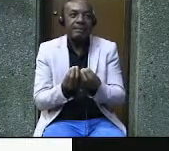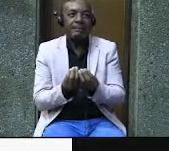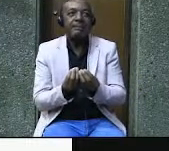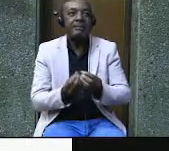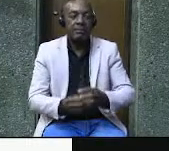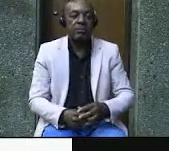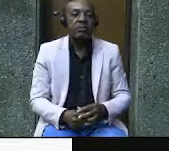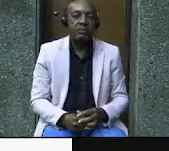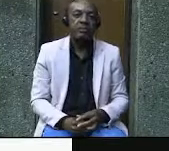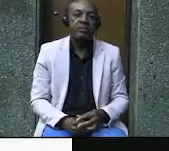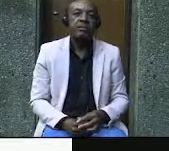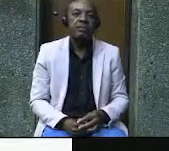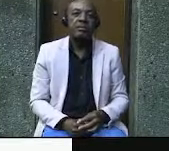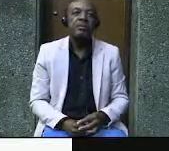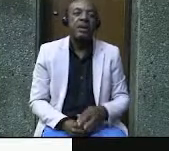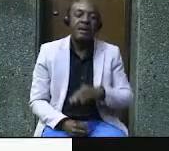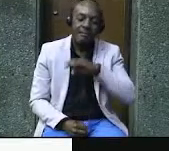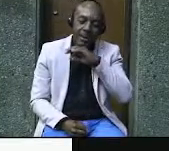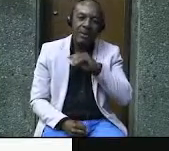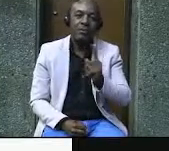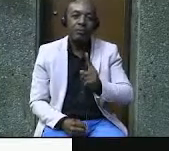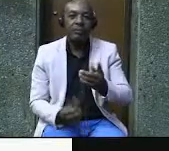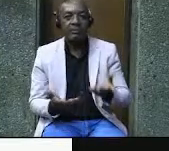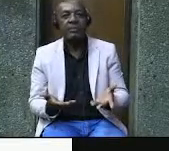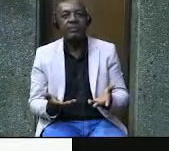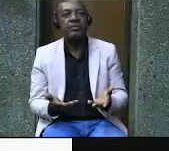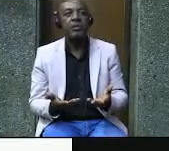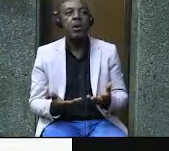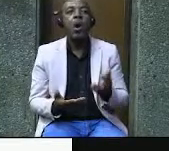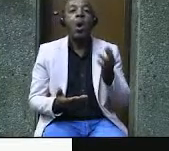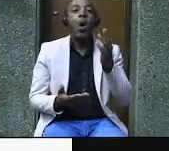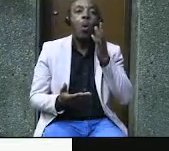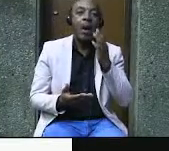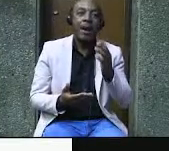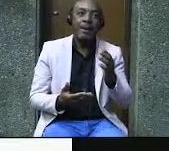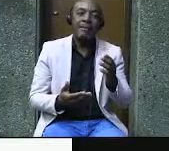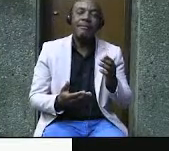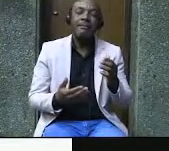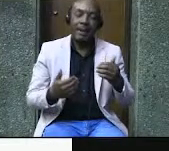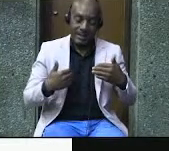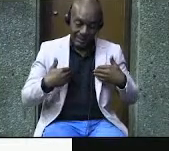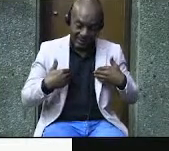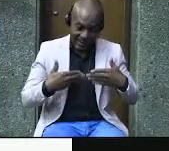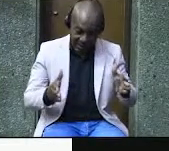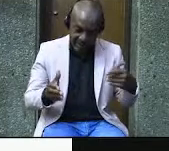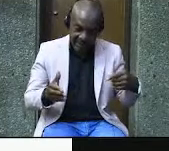In other words, when a decision is taken to expropriate,